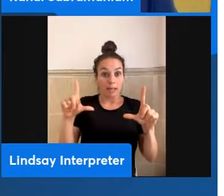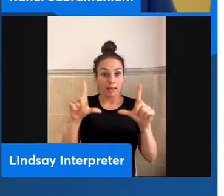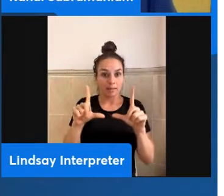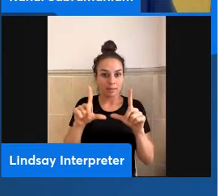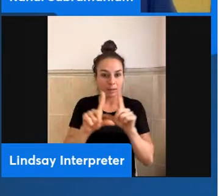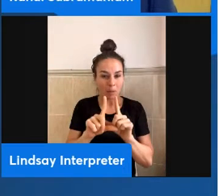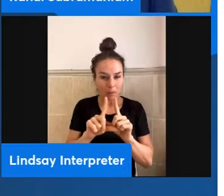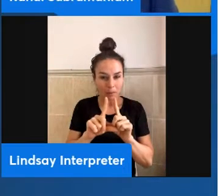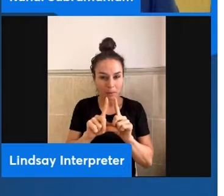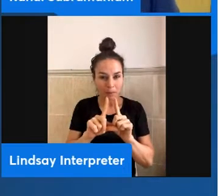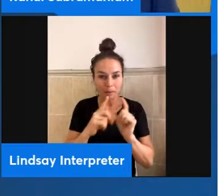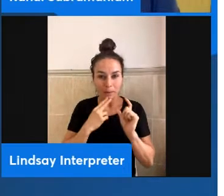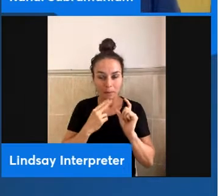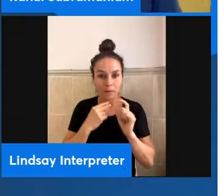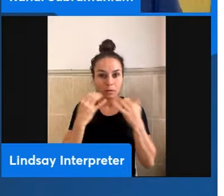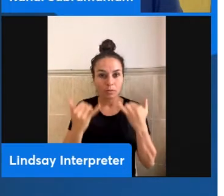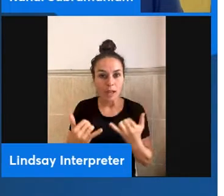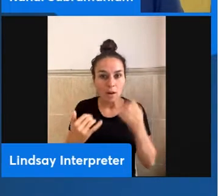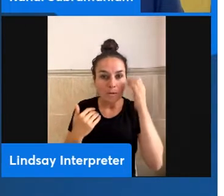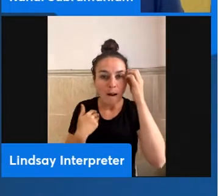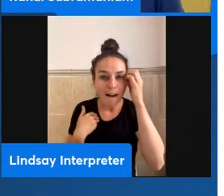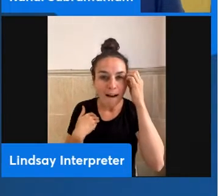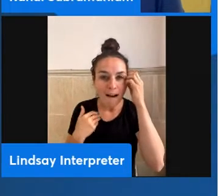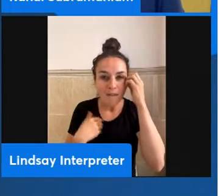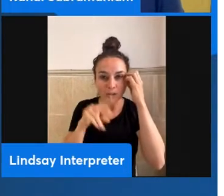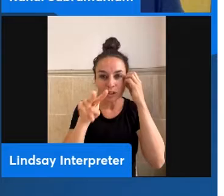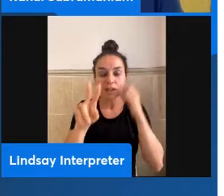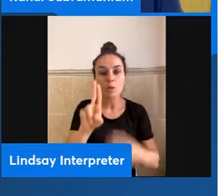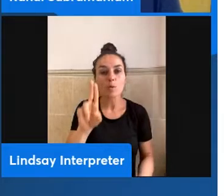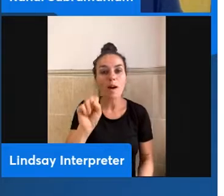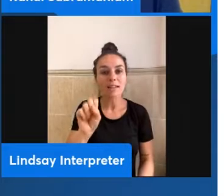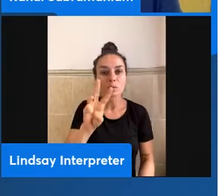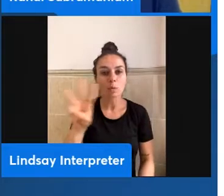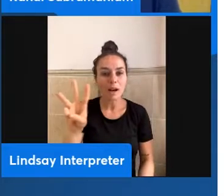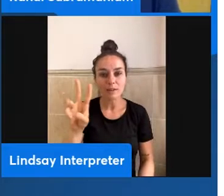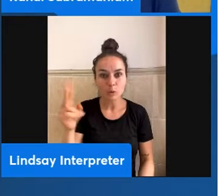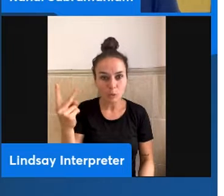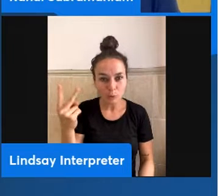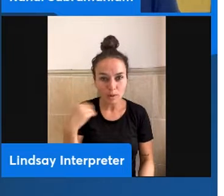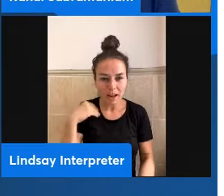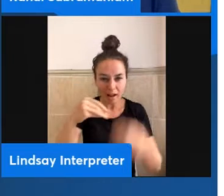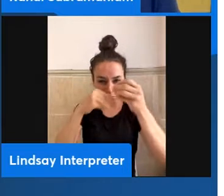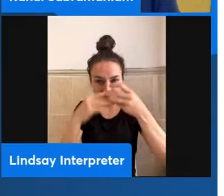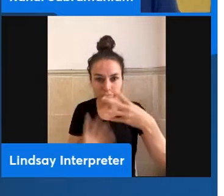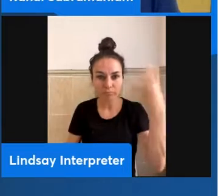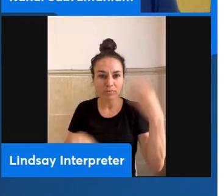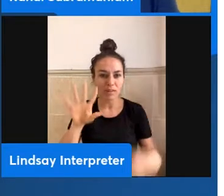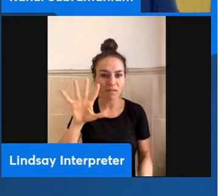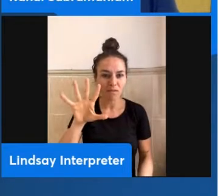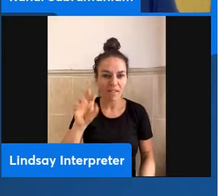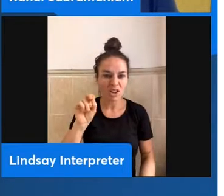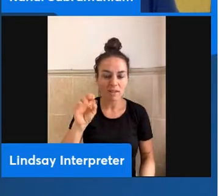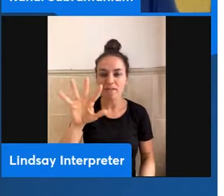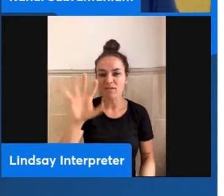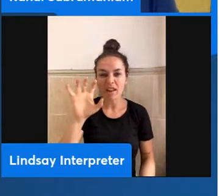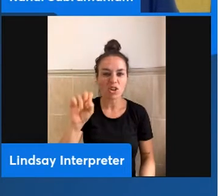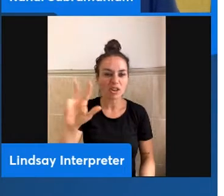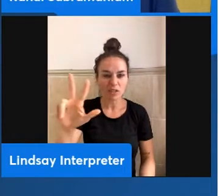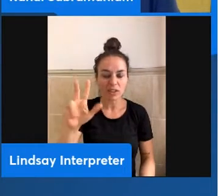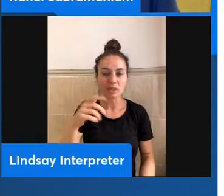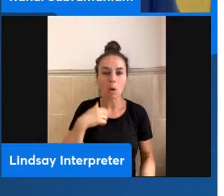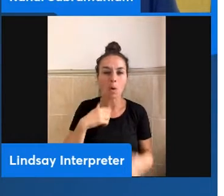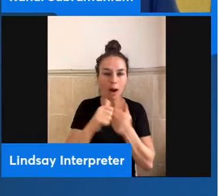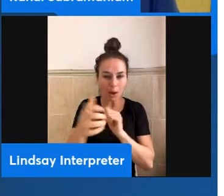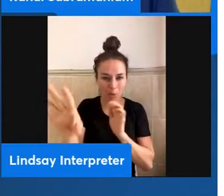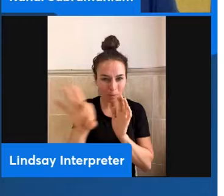now I was looking at US West 2, and there's 503. What do you think about when you're choosing an instance